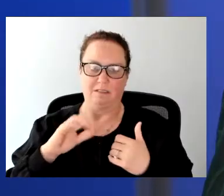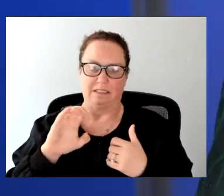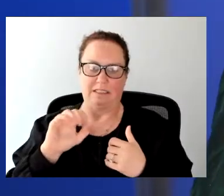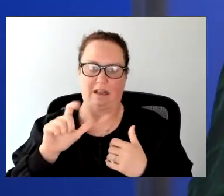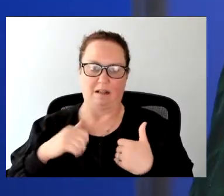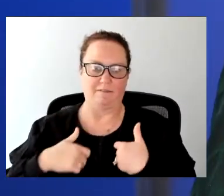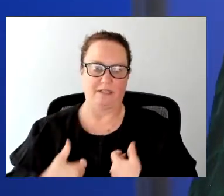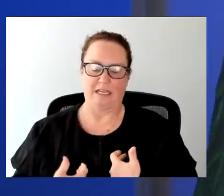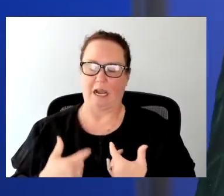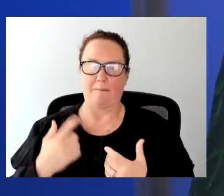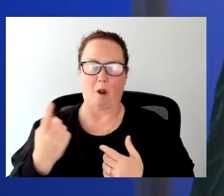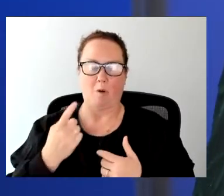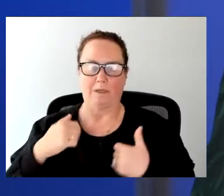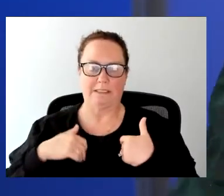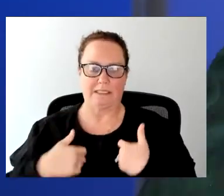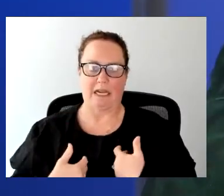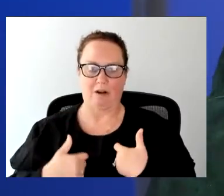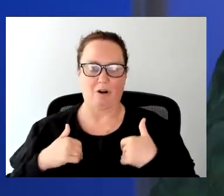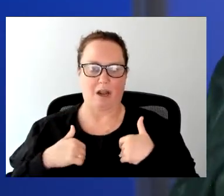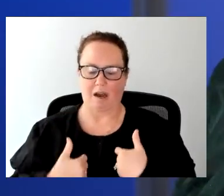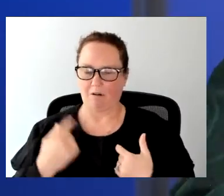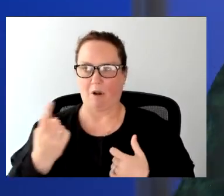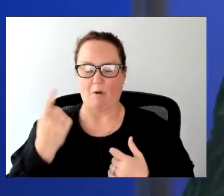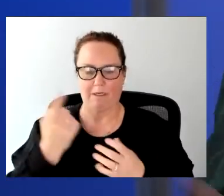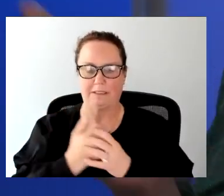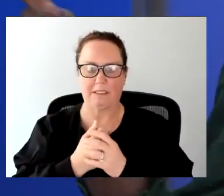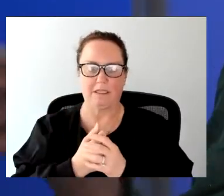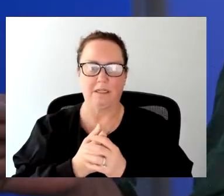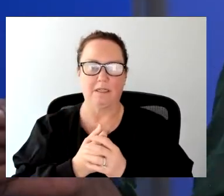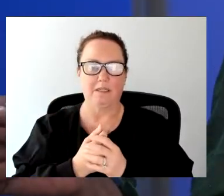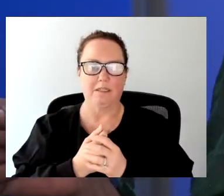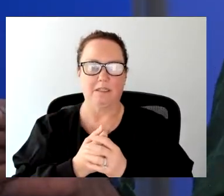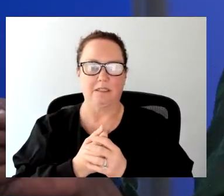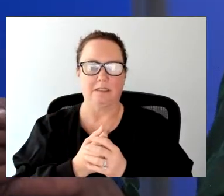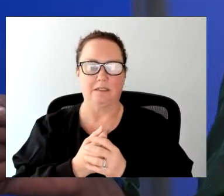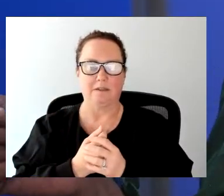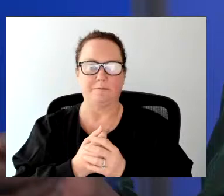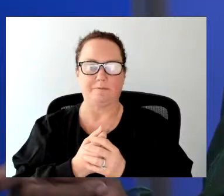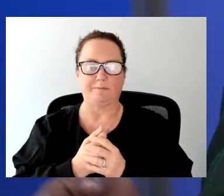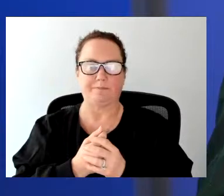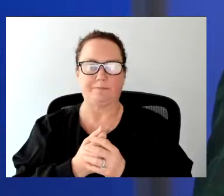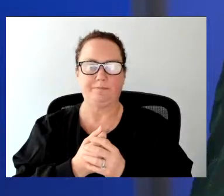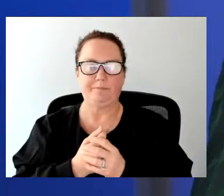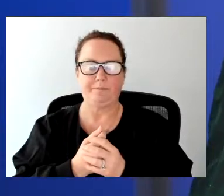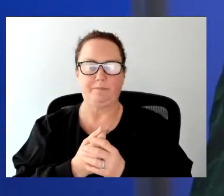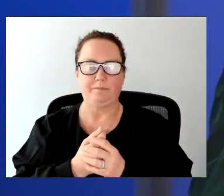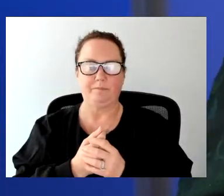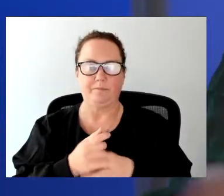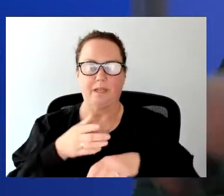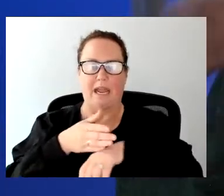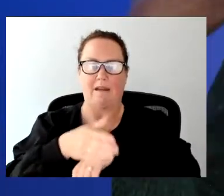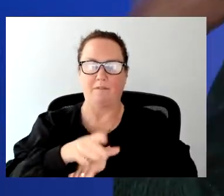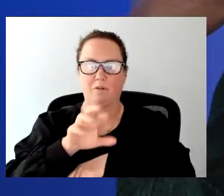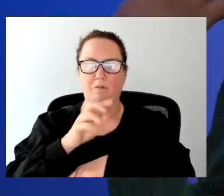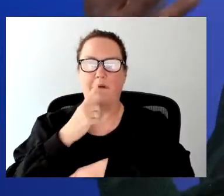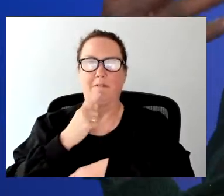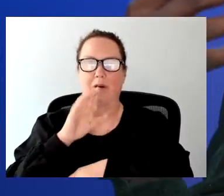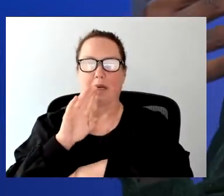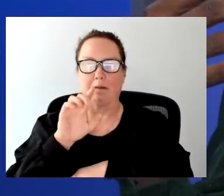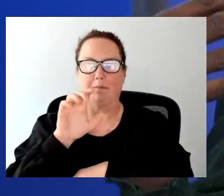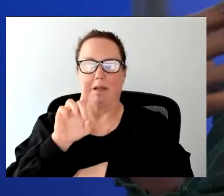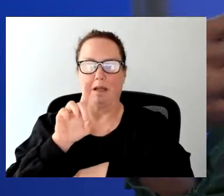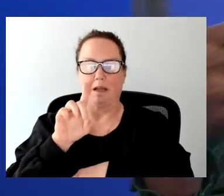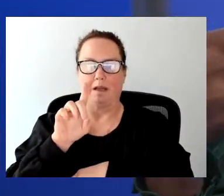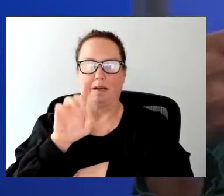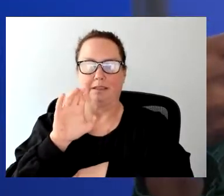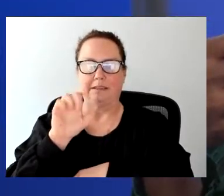tired, always. So when I have, right after my red blood cell exchange, I feel like I'm superwoman.